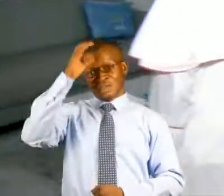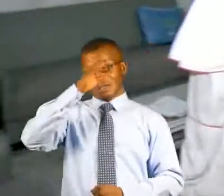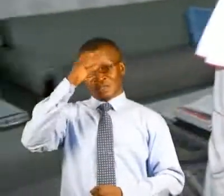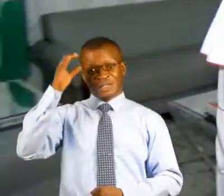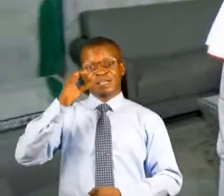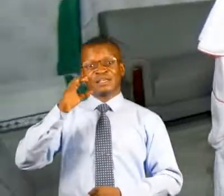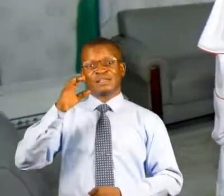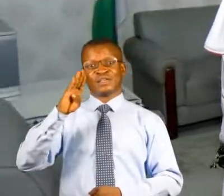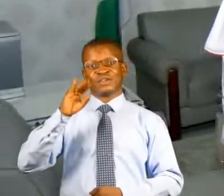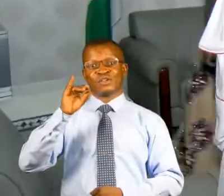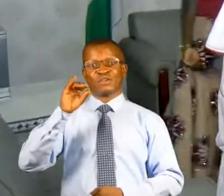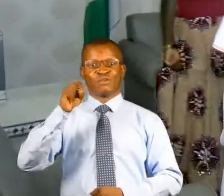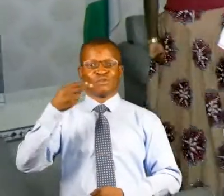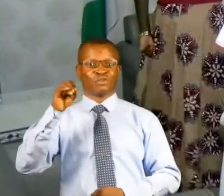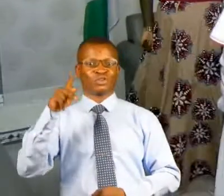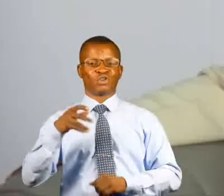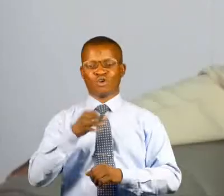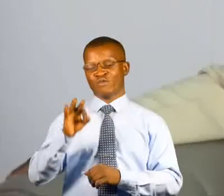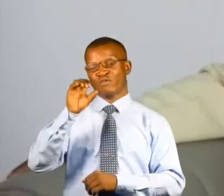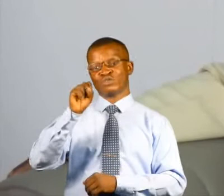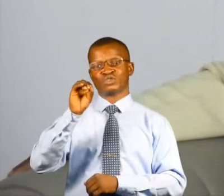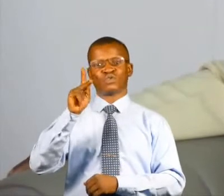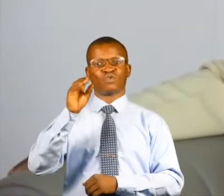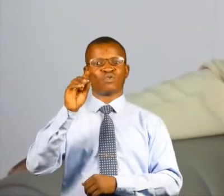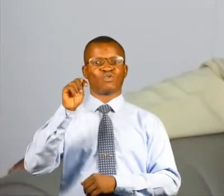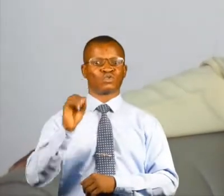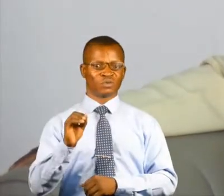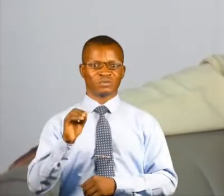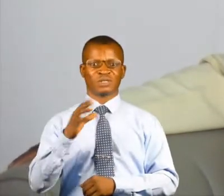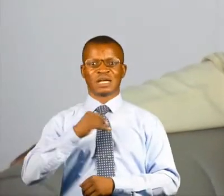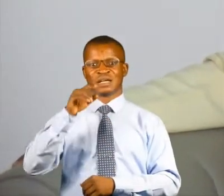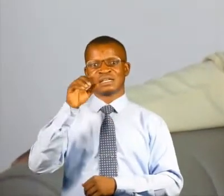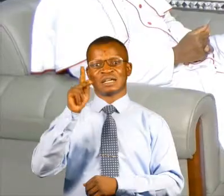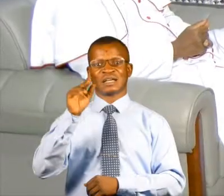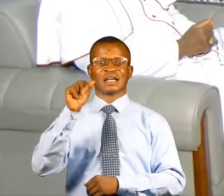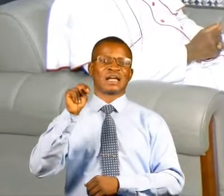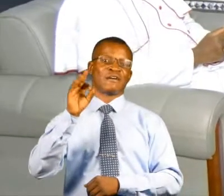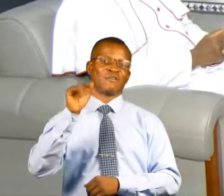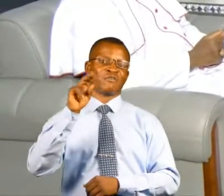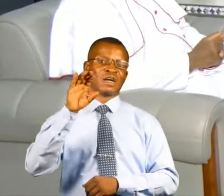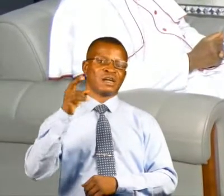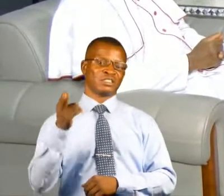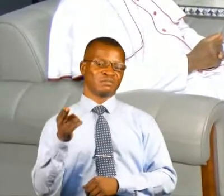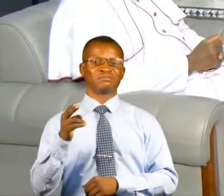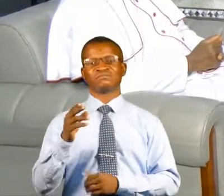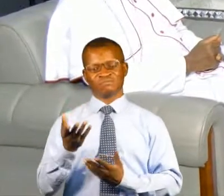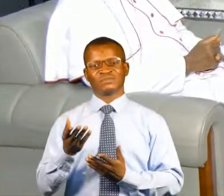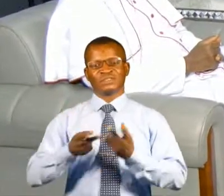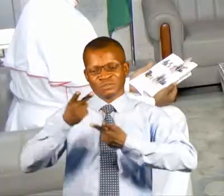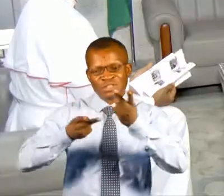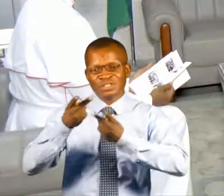The Catholic bishops of Sokoto and Kafanchang, My Lord Bishop Matthew Hassan Kuka and My Lord Bishop Julius